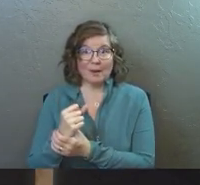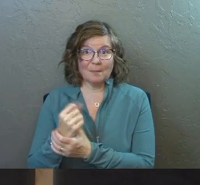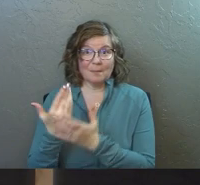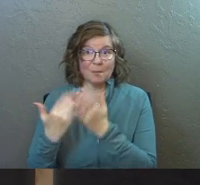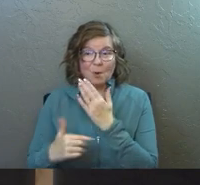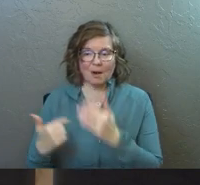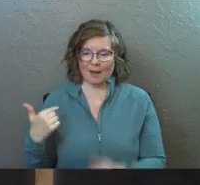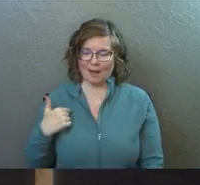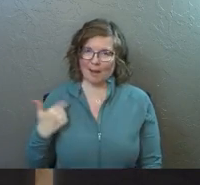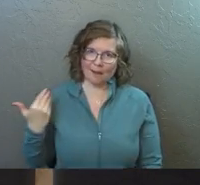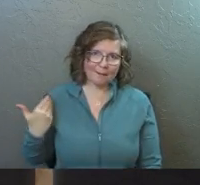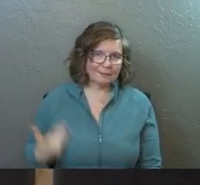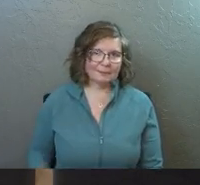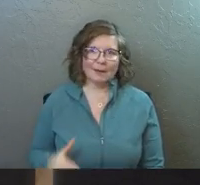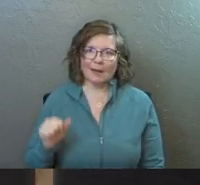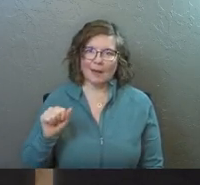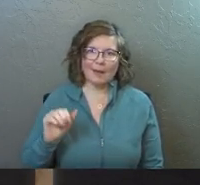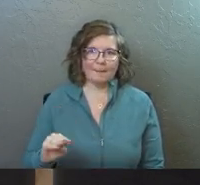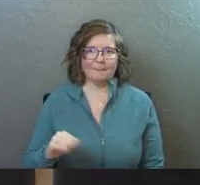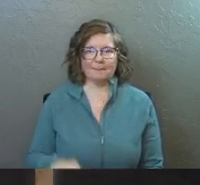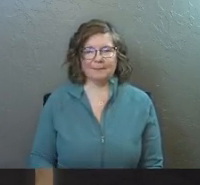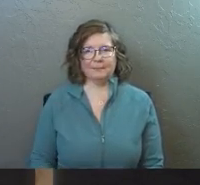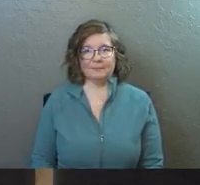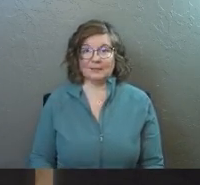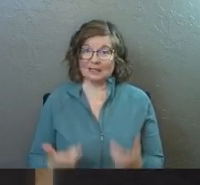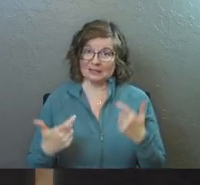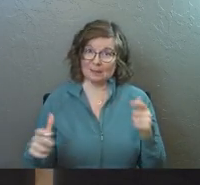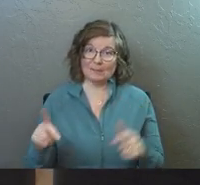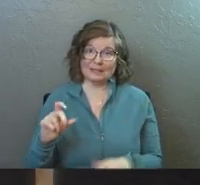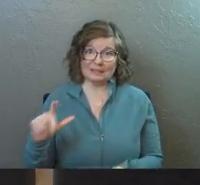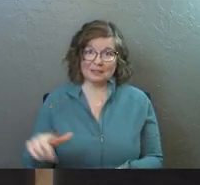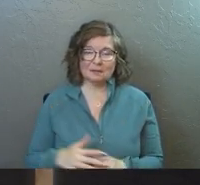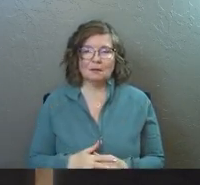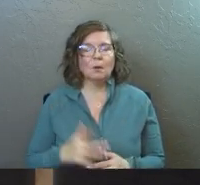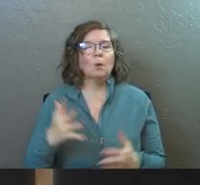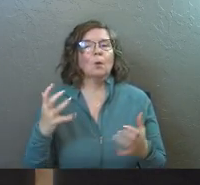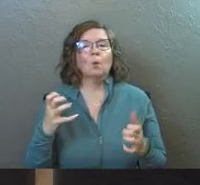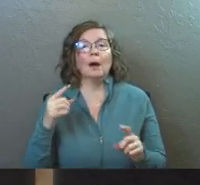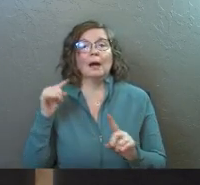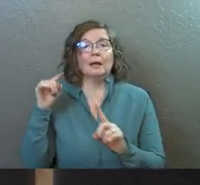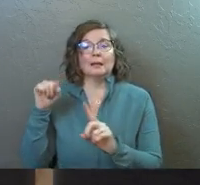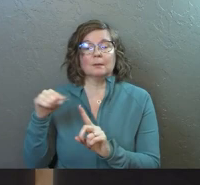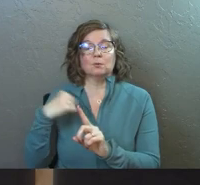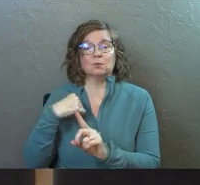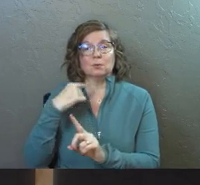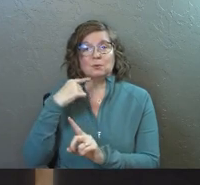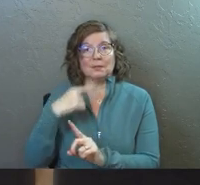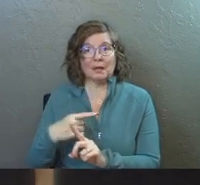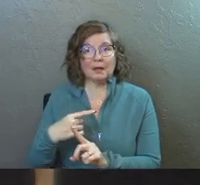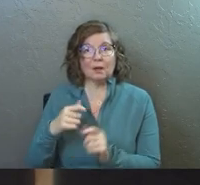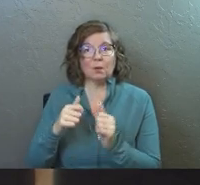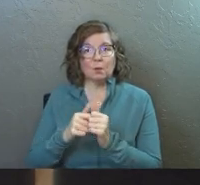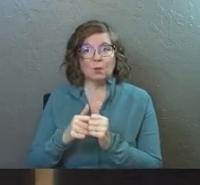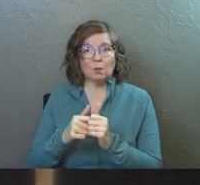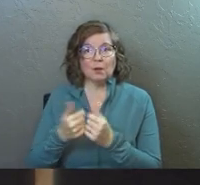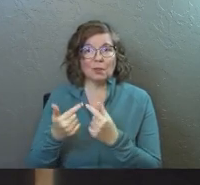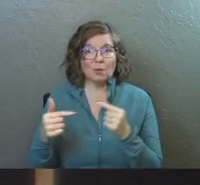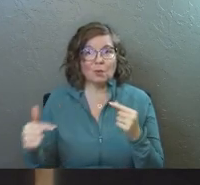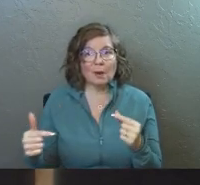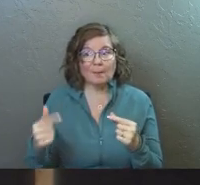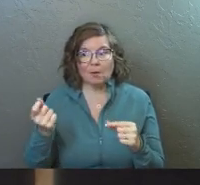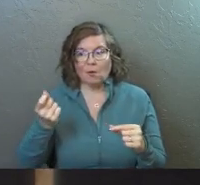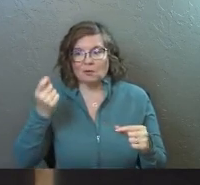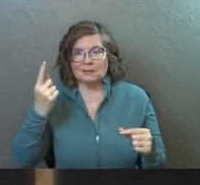am. It's a big deal. What we wanted to say with the grammar and